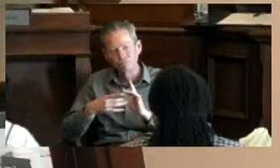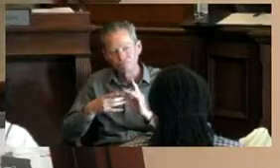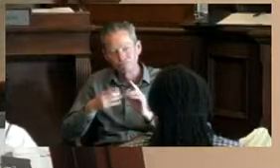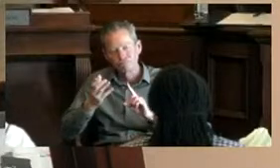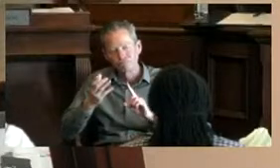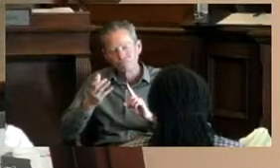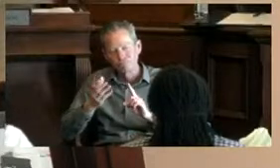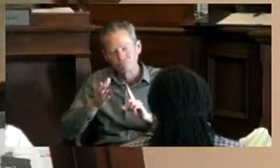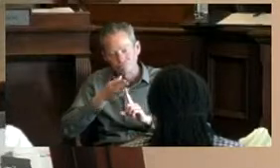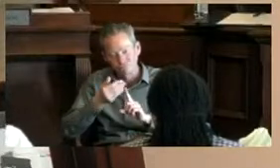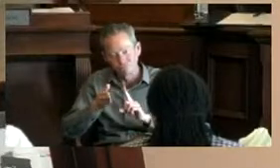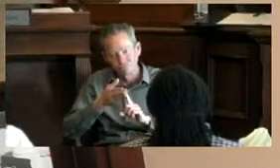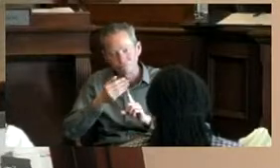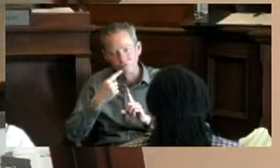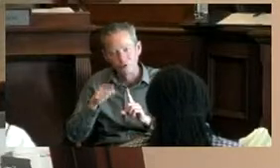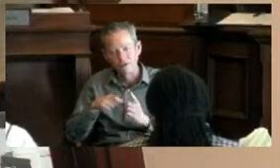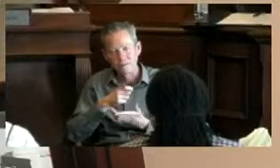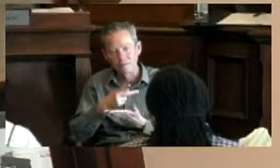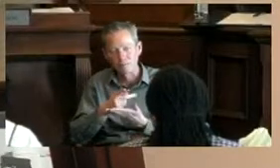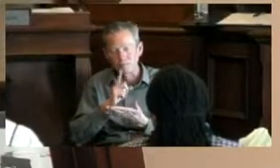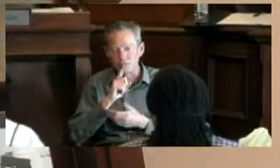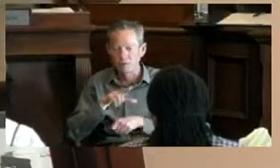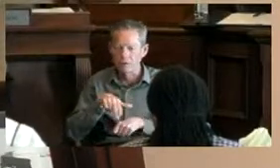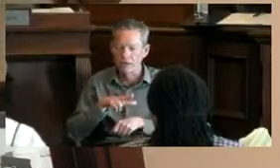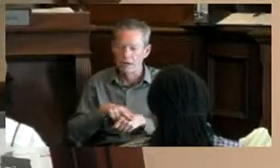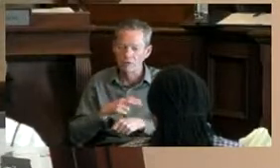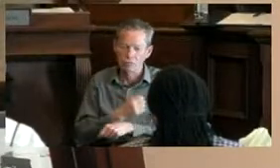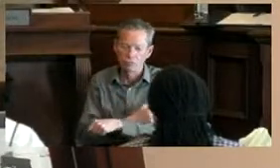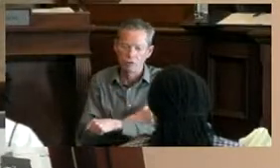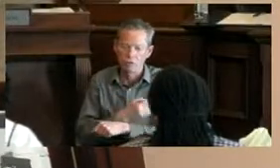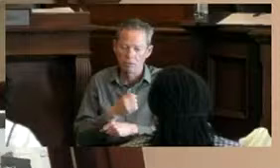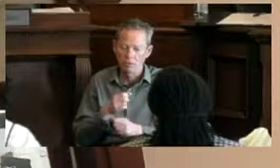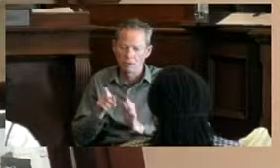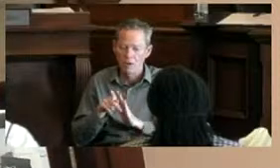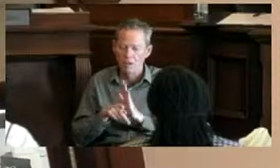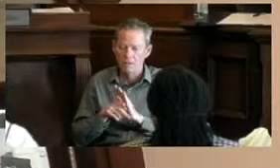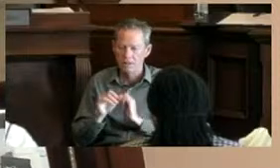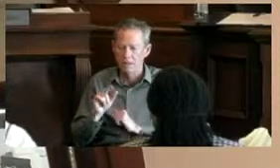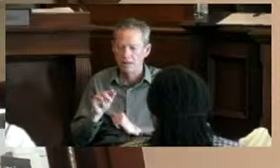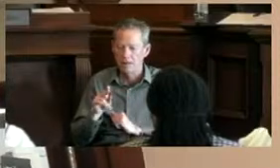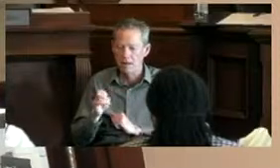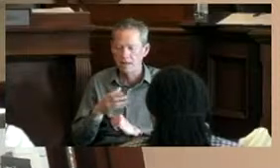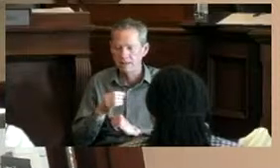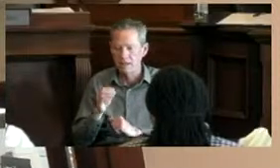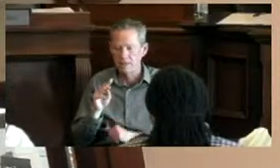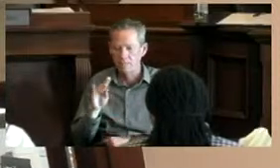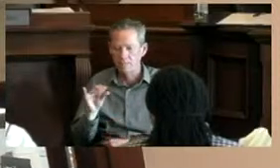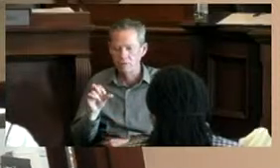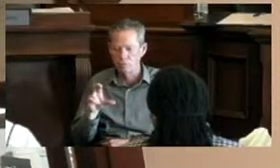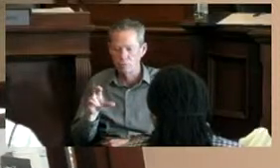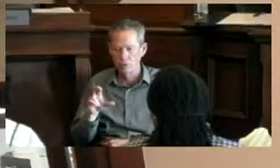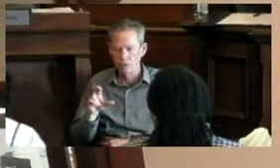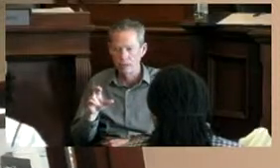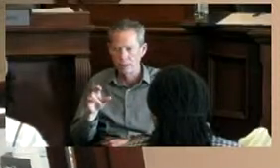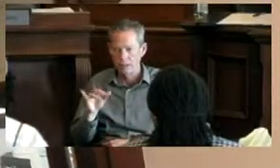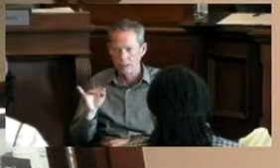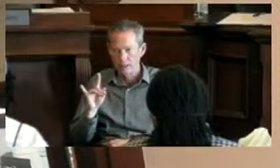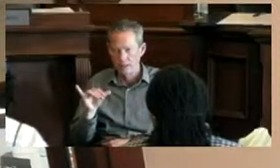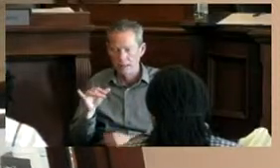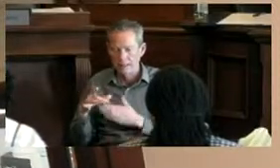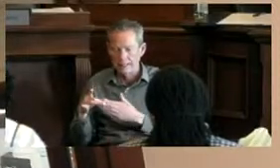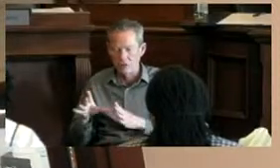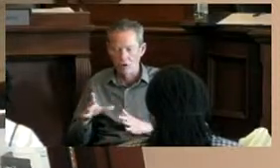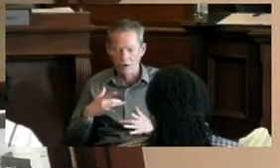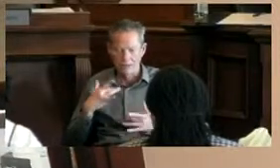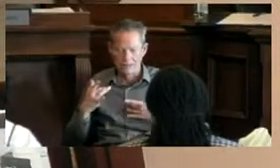this, and I'm sure that the National Drug Policy Alliance, as well as the majority leader, Crystal Peoples-Stokes, are